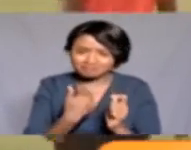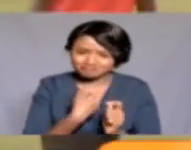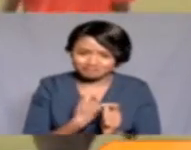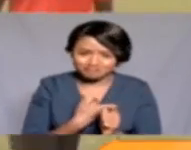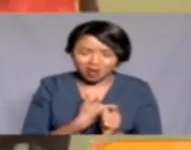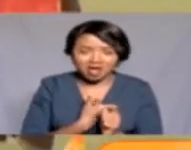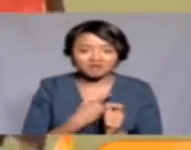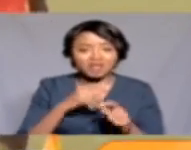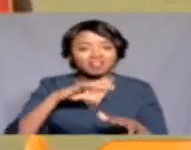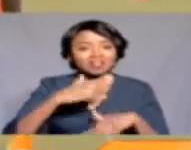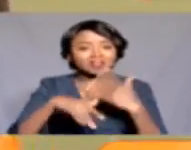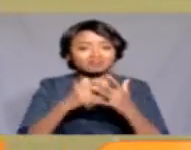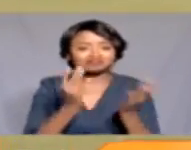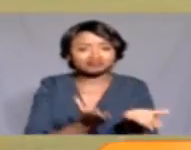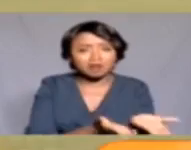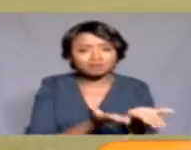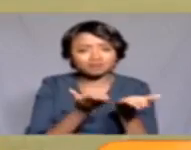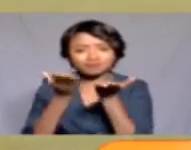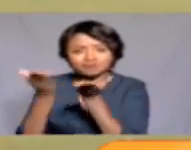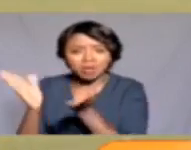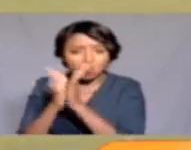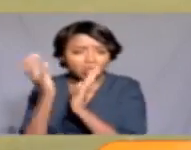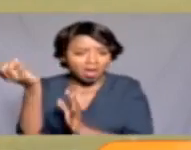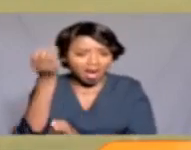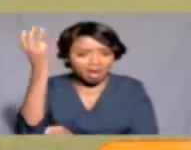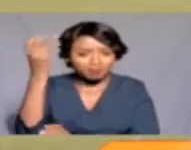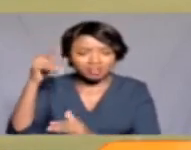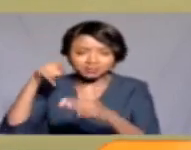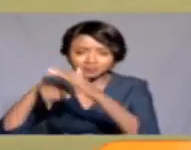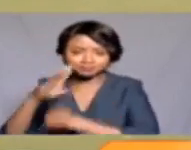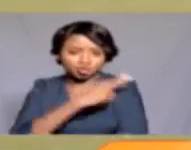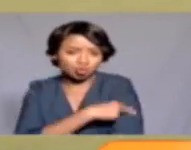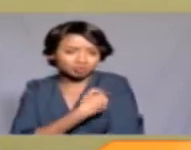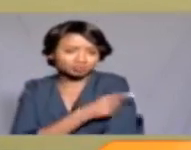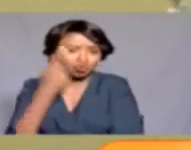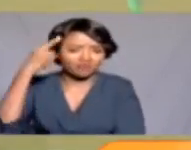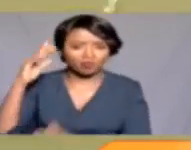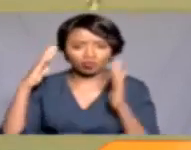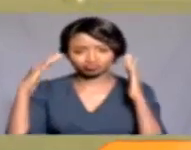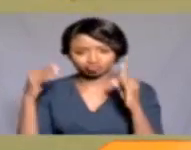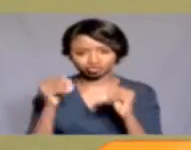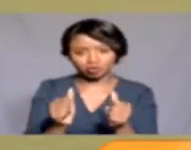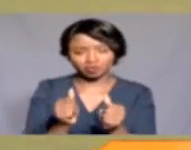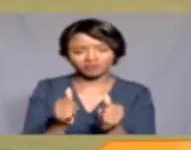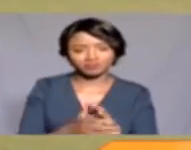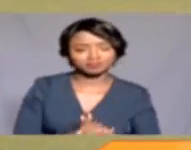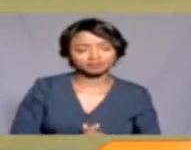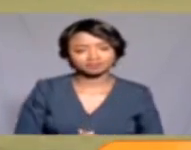before he was stretchered off the pitch to the ambulance and taken to hospital for immediate attention.